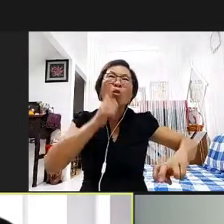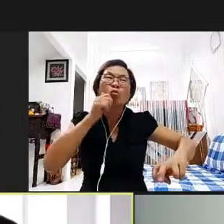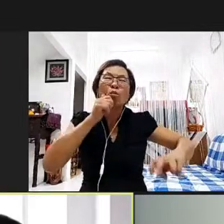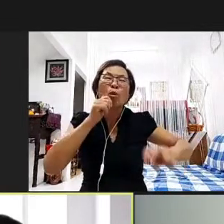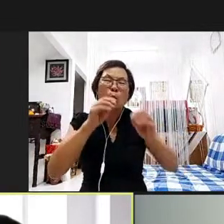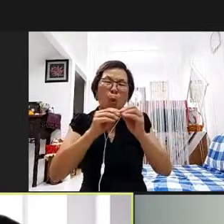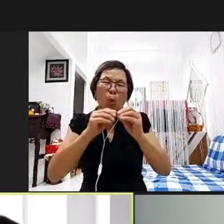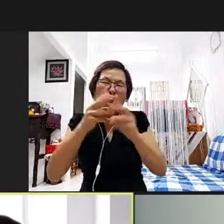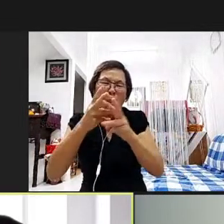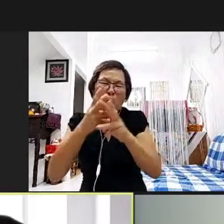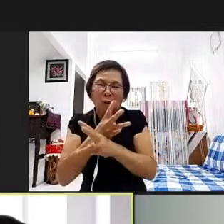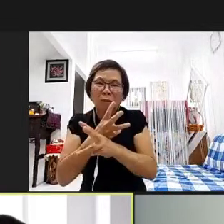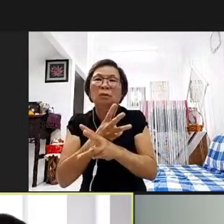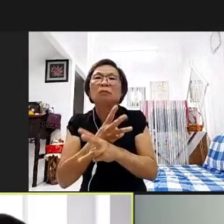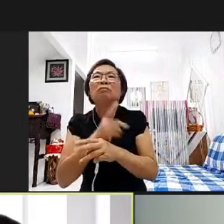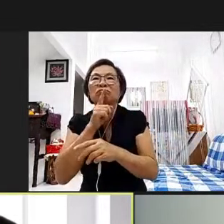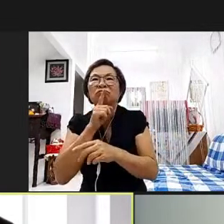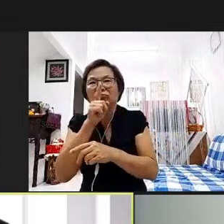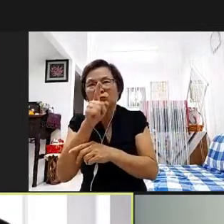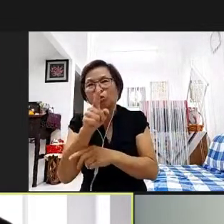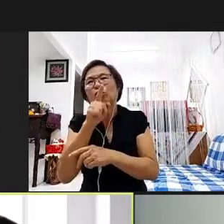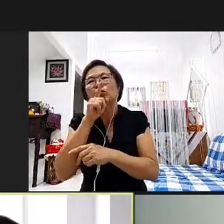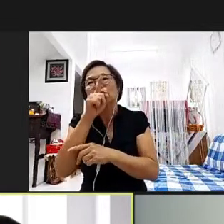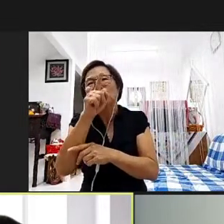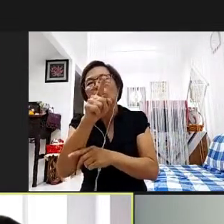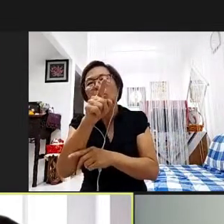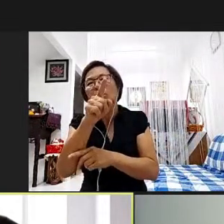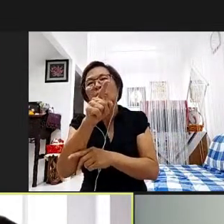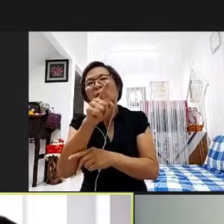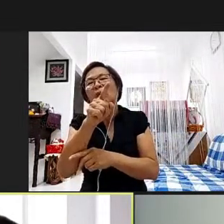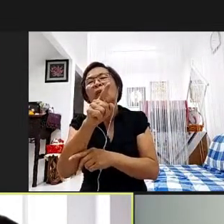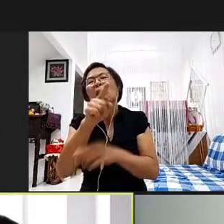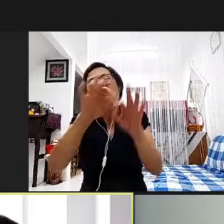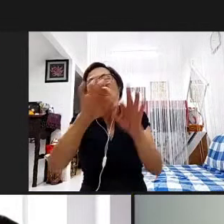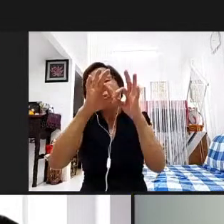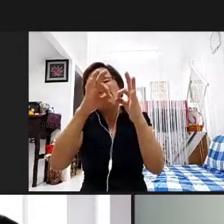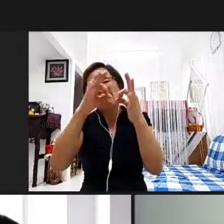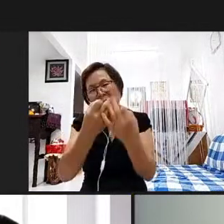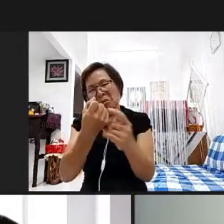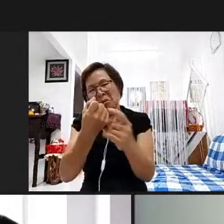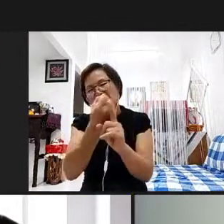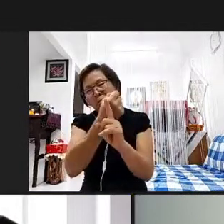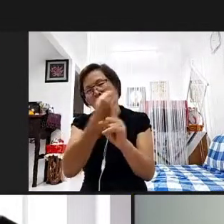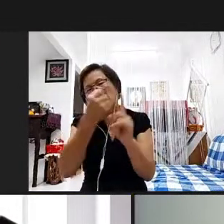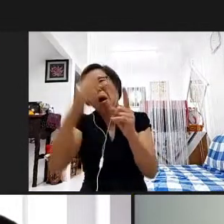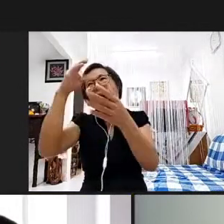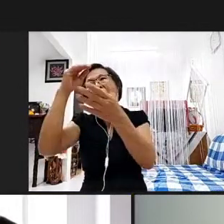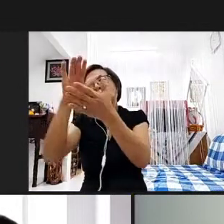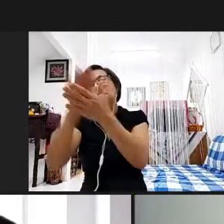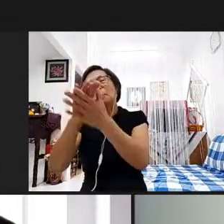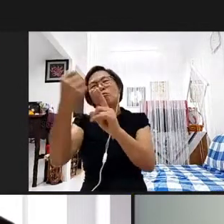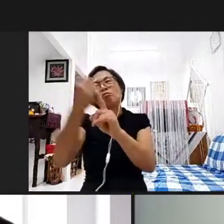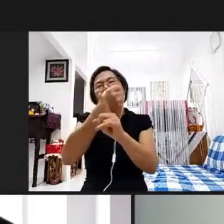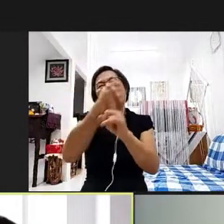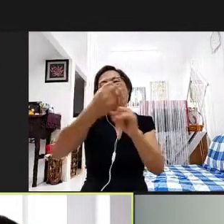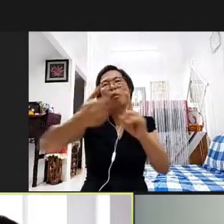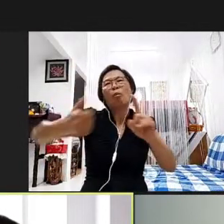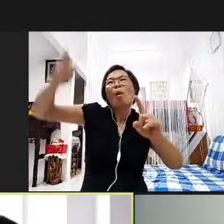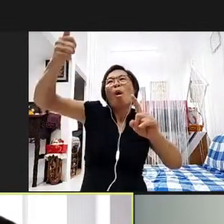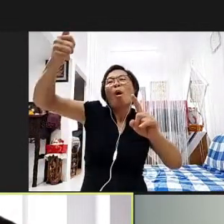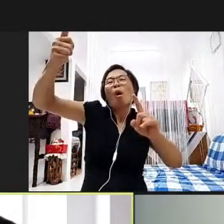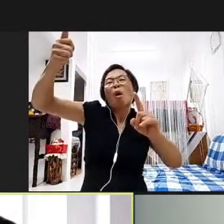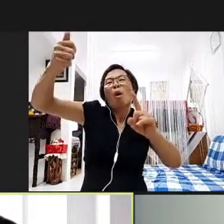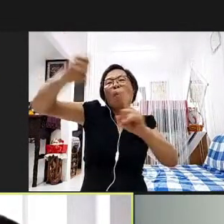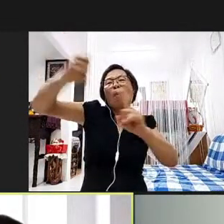This is particularly true when we are the victim of domestic violence. Right? That is one high-risk group, women who are victims of